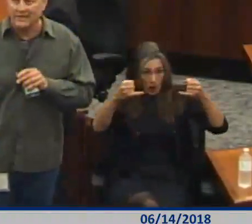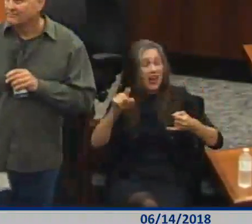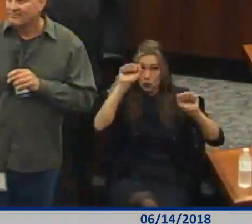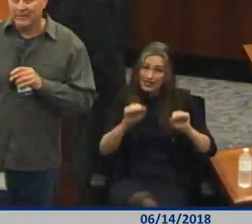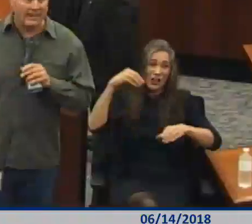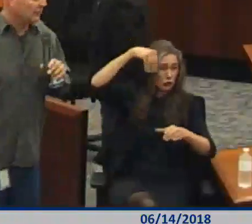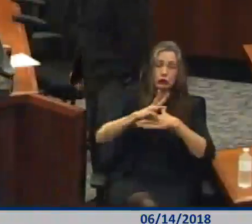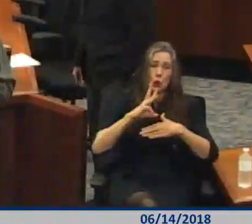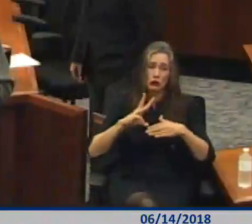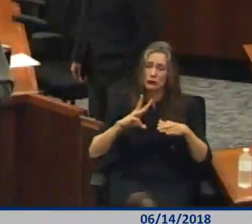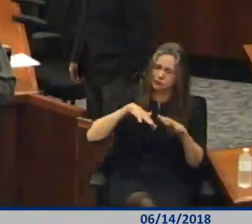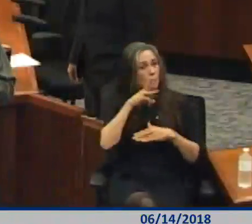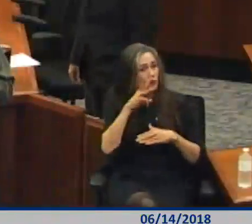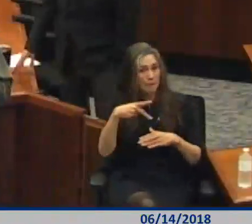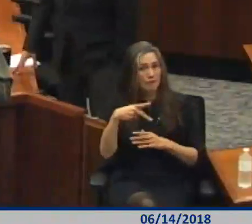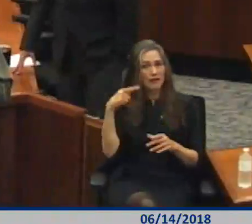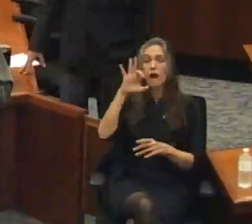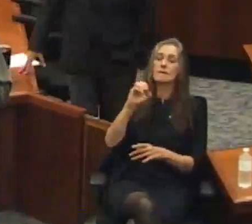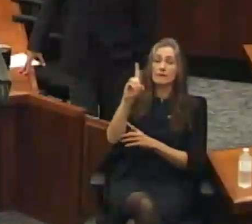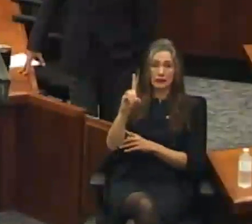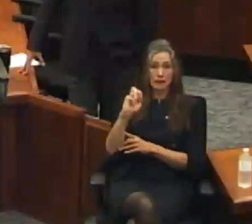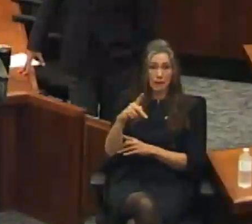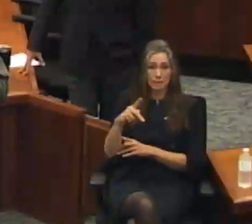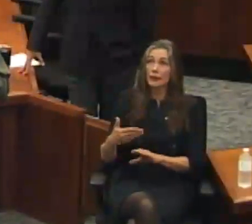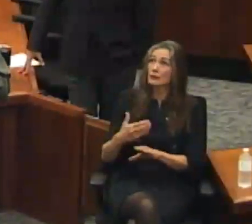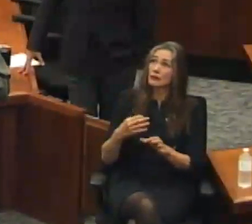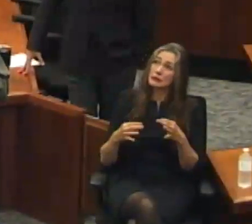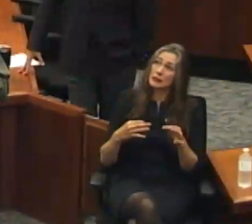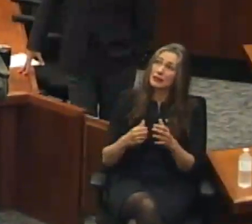is utilizing scenario of.